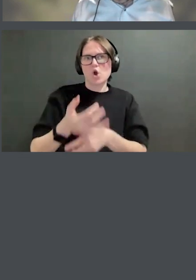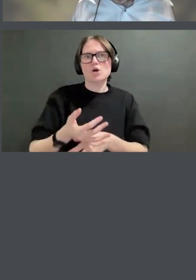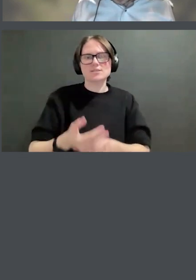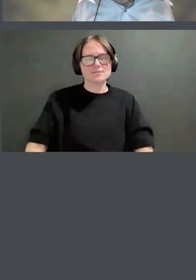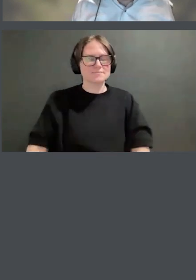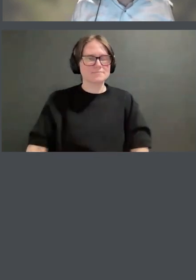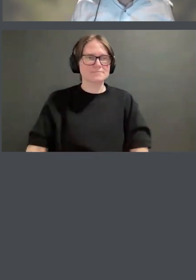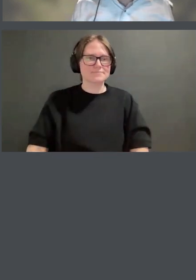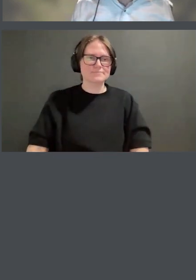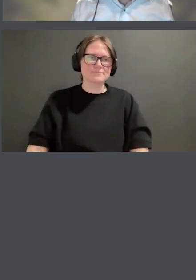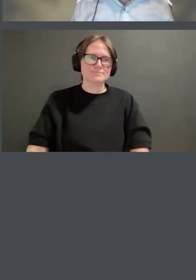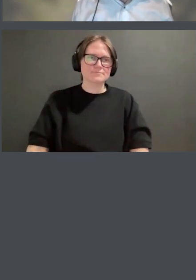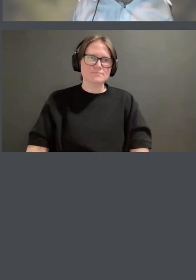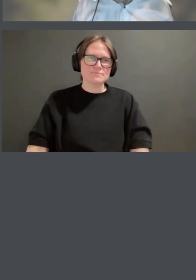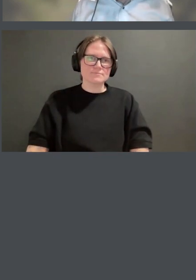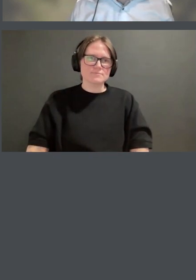loss.